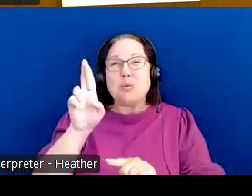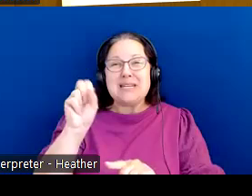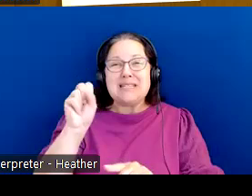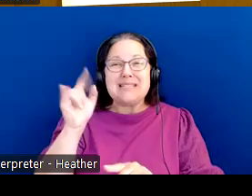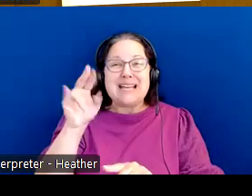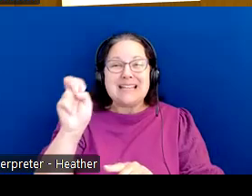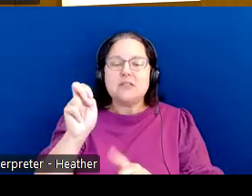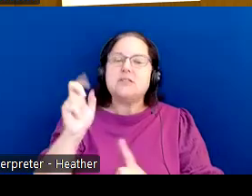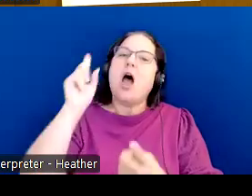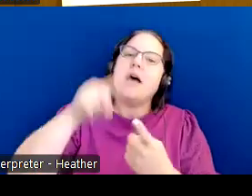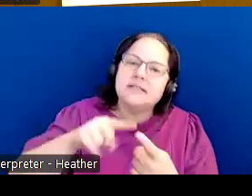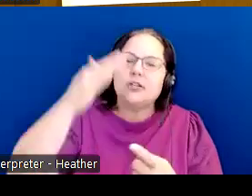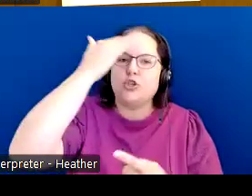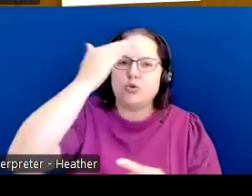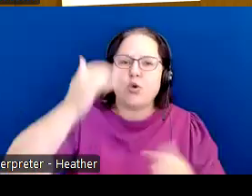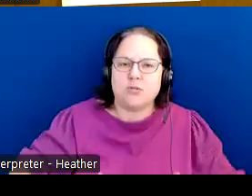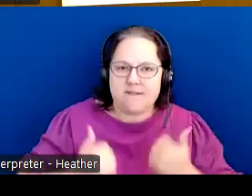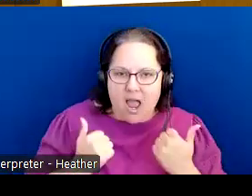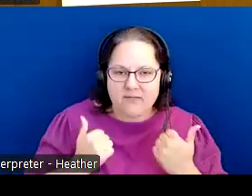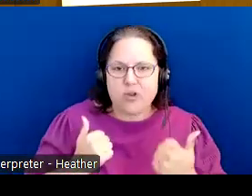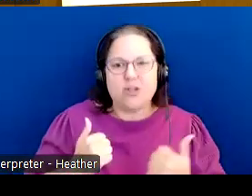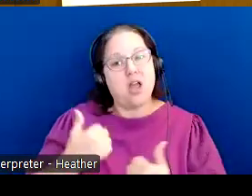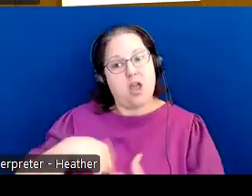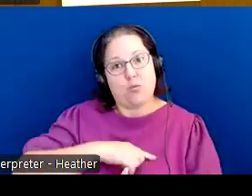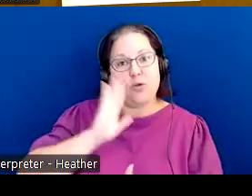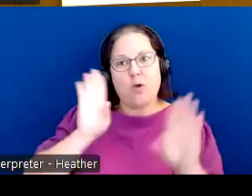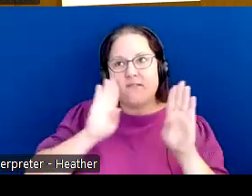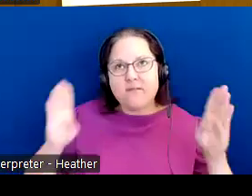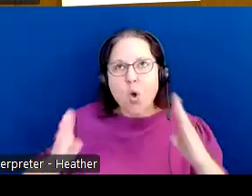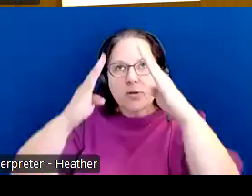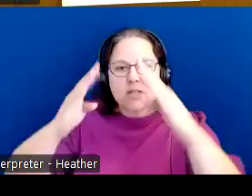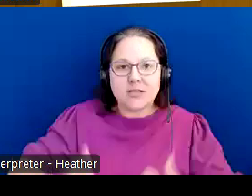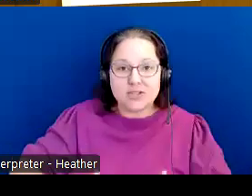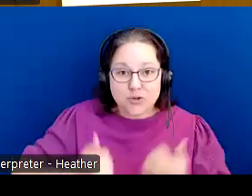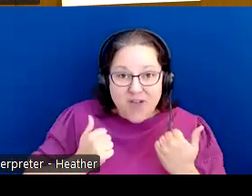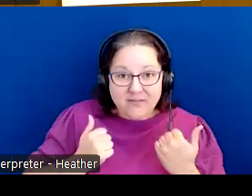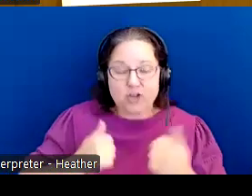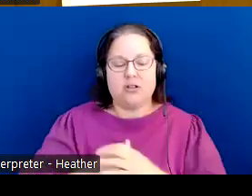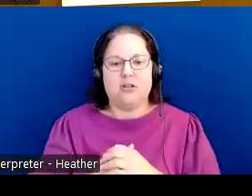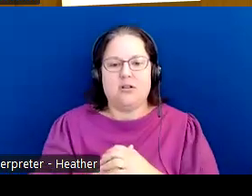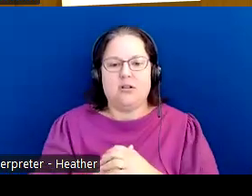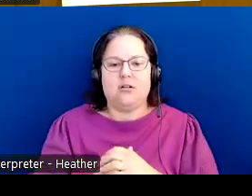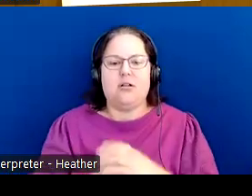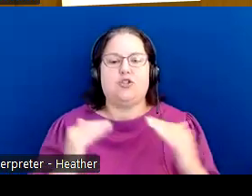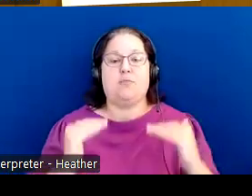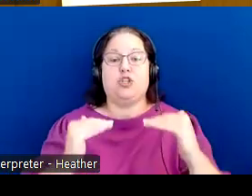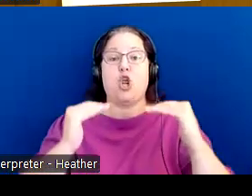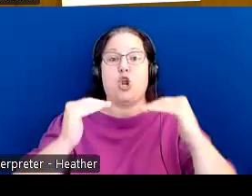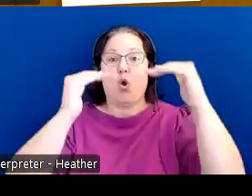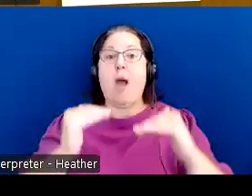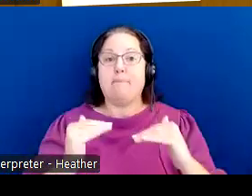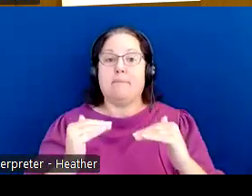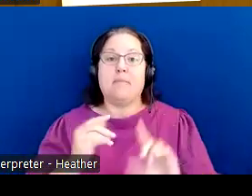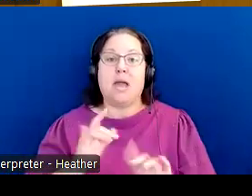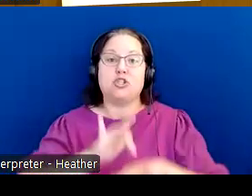got survival figured out and that we are focusing on survival. So then I'm just going to go up through these different models and